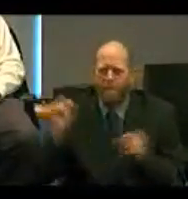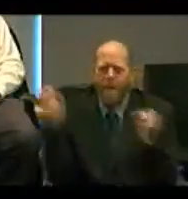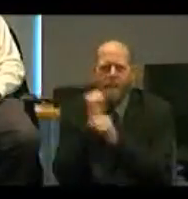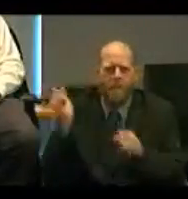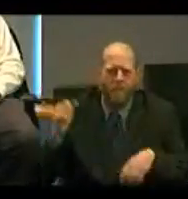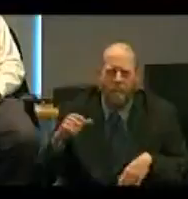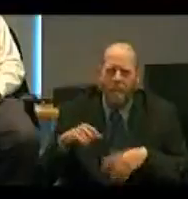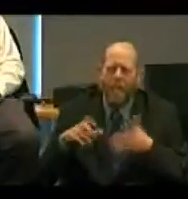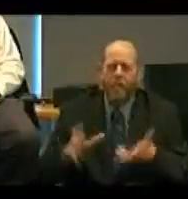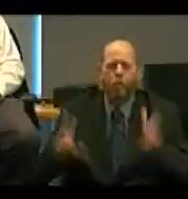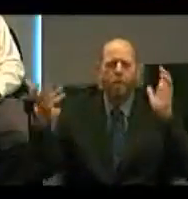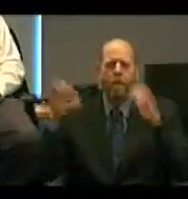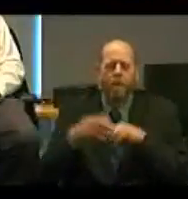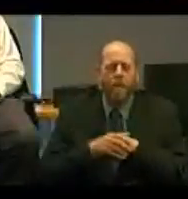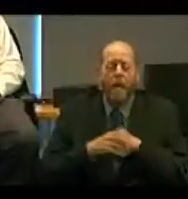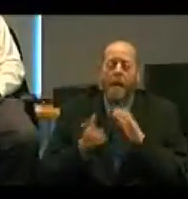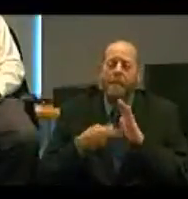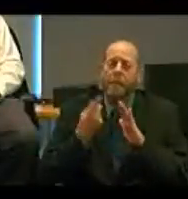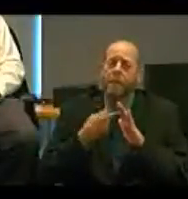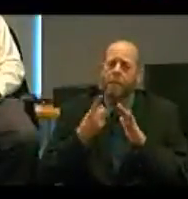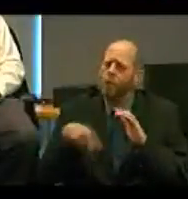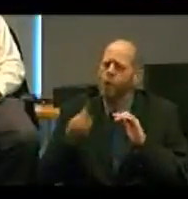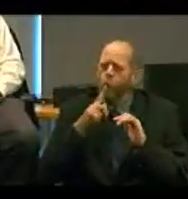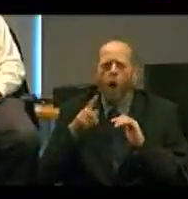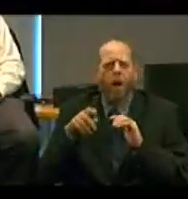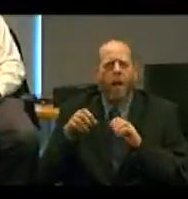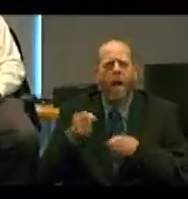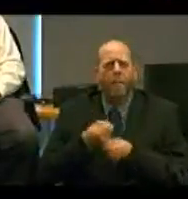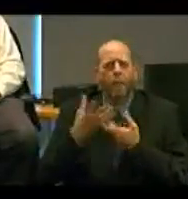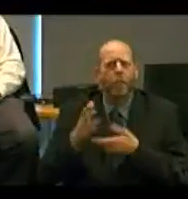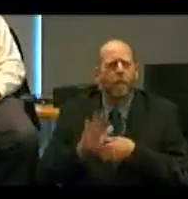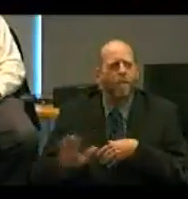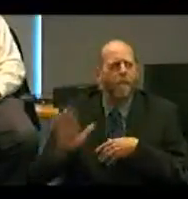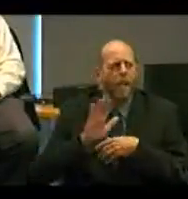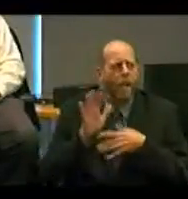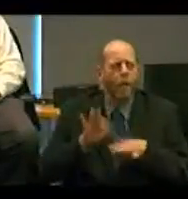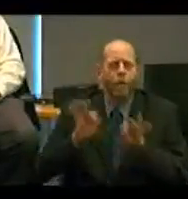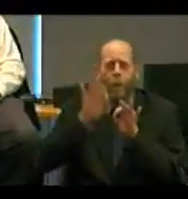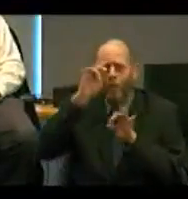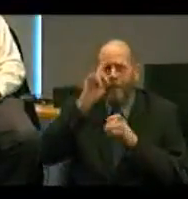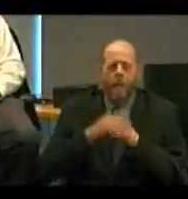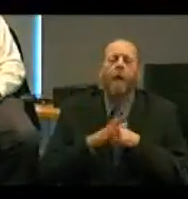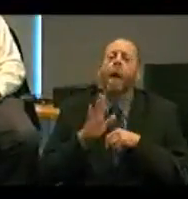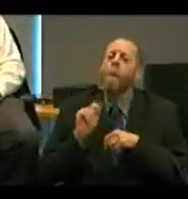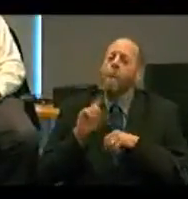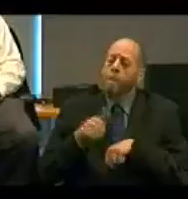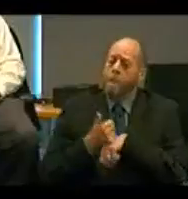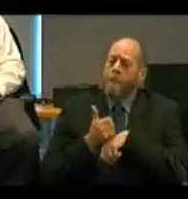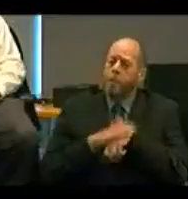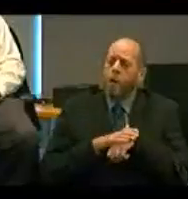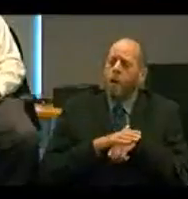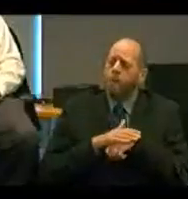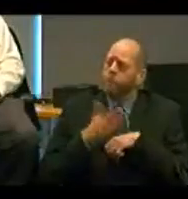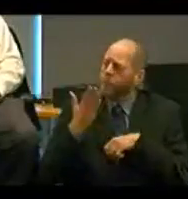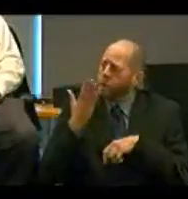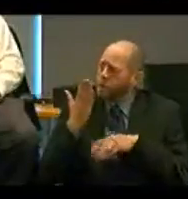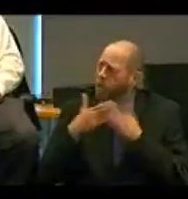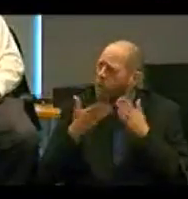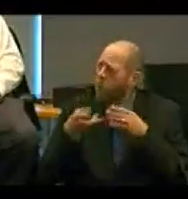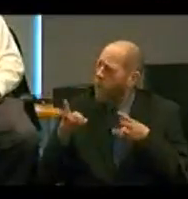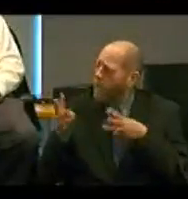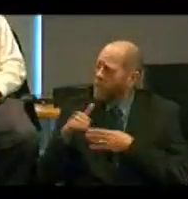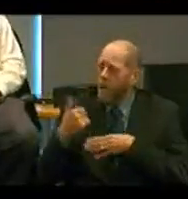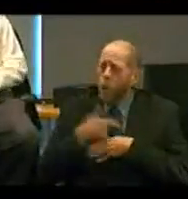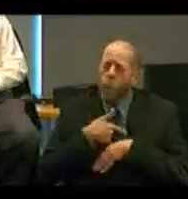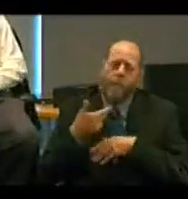and disruptive, and sometimes those are just expressions of their critical thinking. But based upon, some of the ways in which